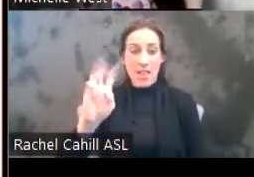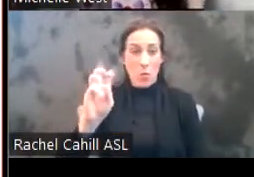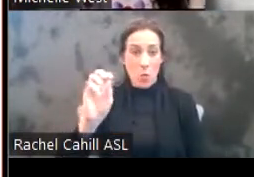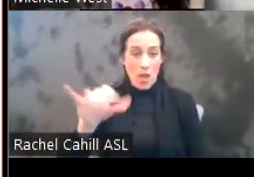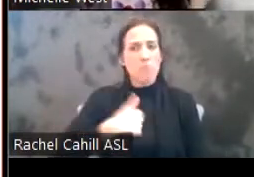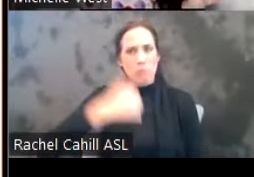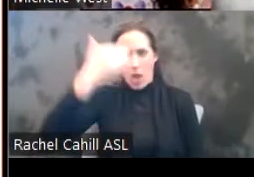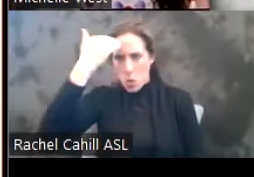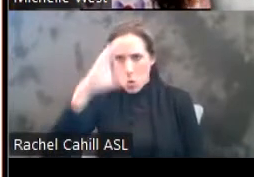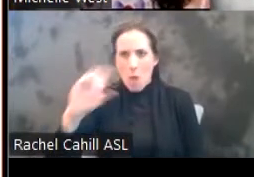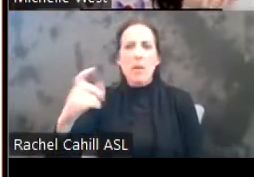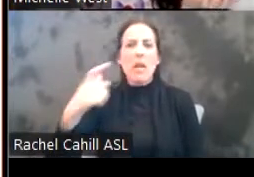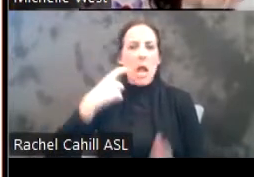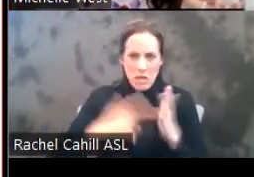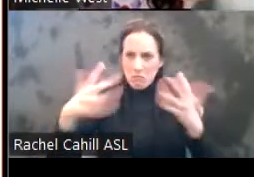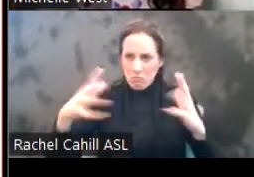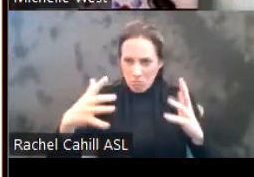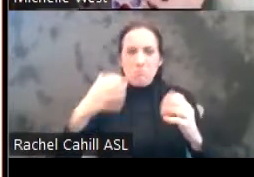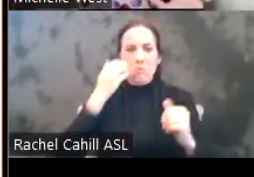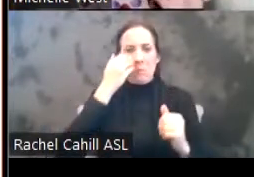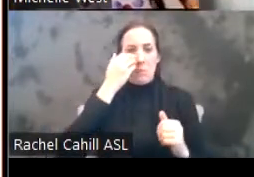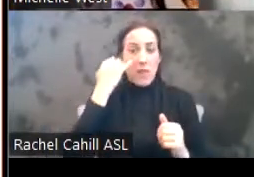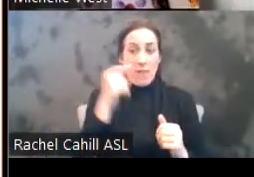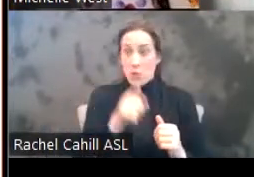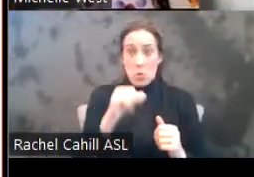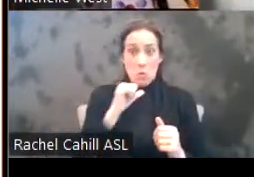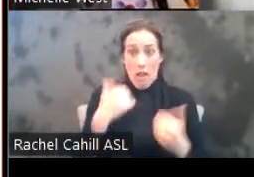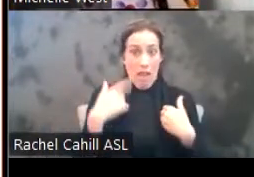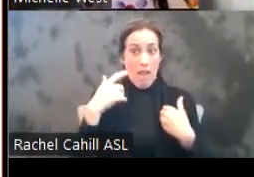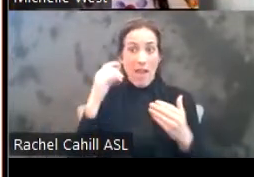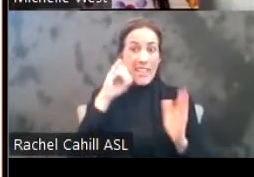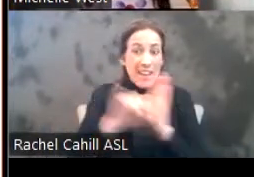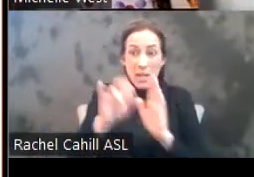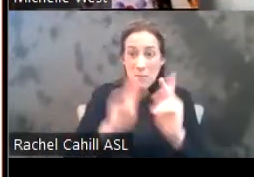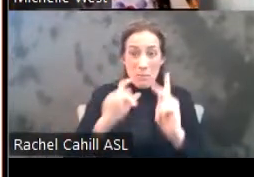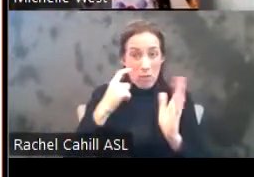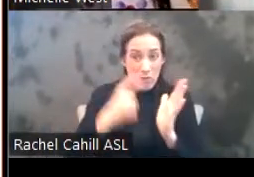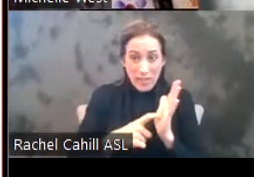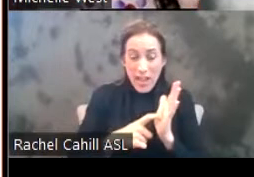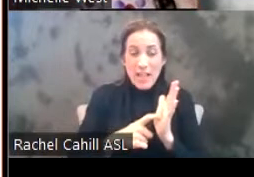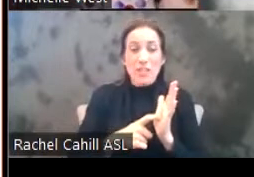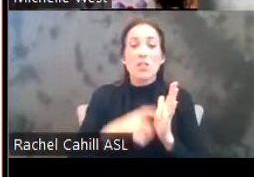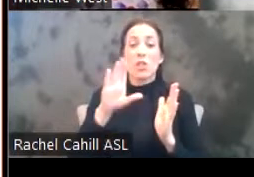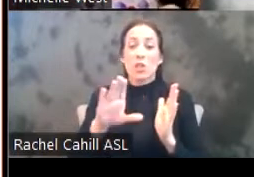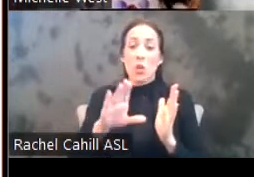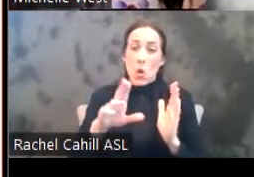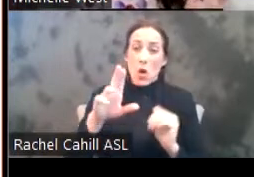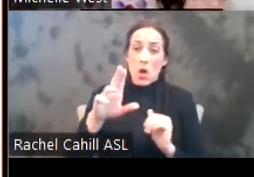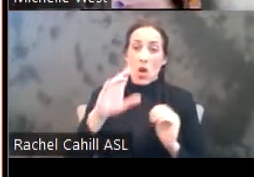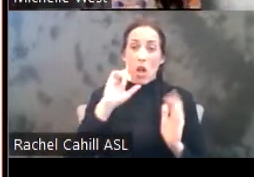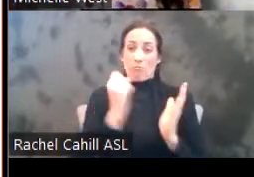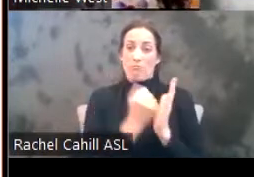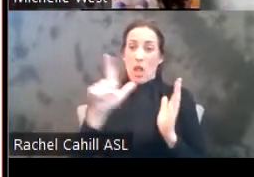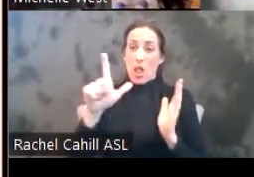that identity in your community with an ad, again, your logo shouldn't be prominent or the first thing, but it